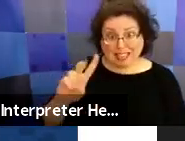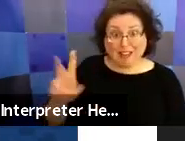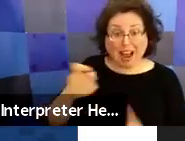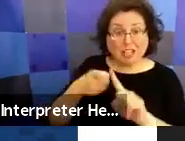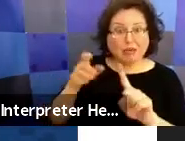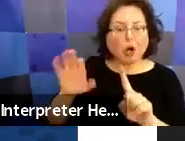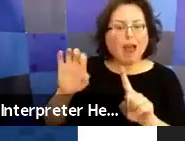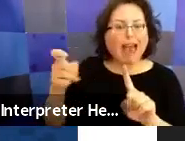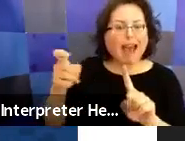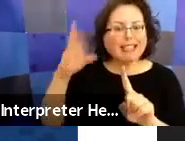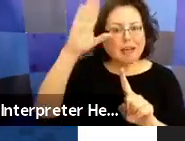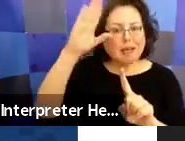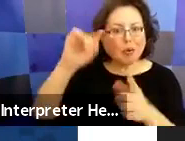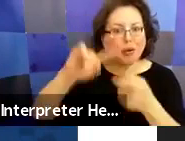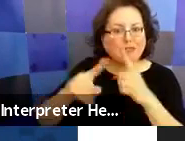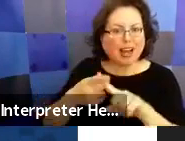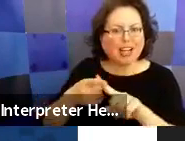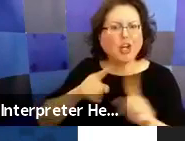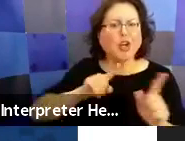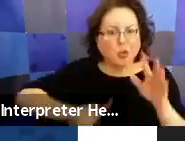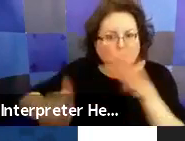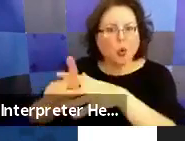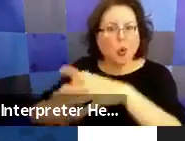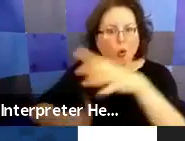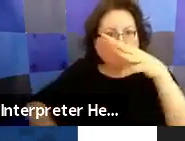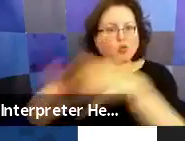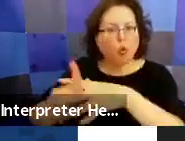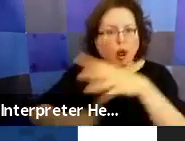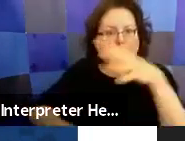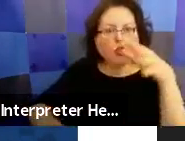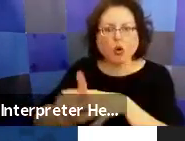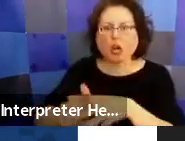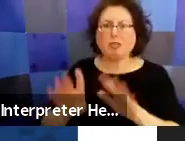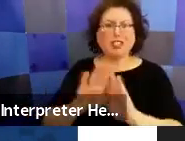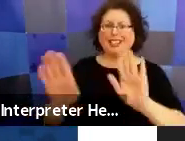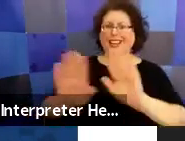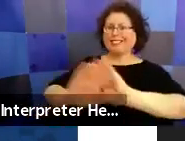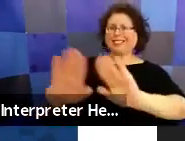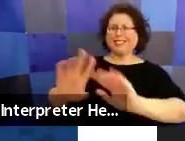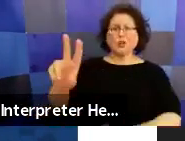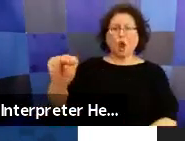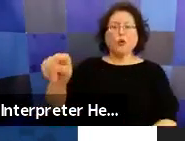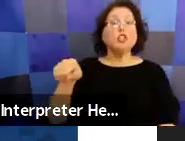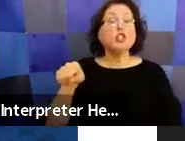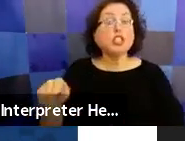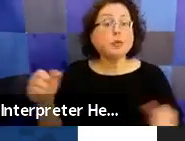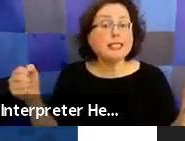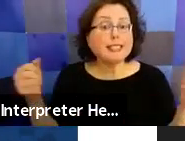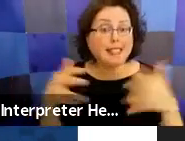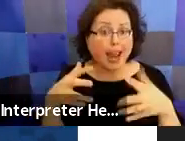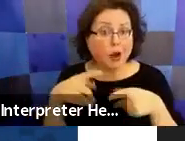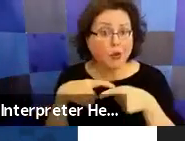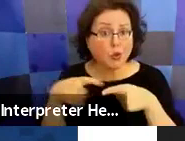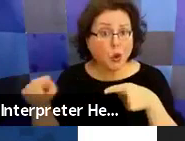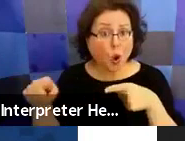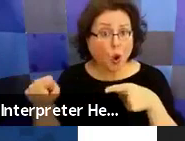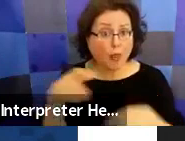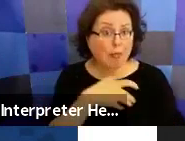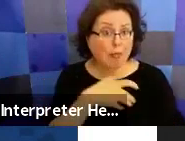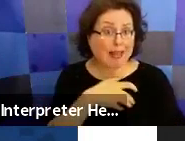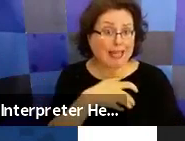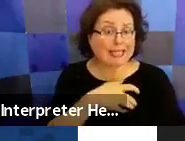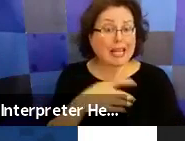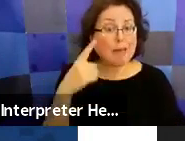kept returning to the unit at no invitation from her was scared to call the police because she was threatened